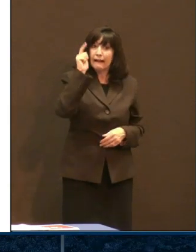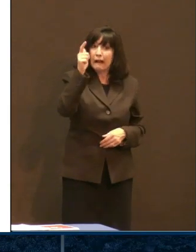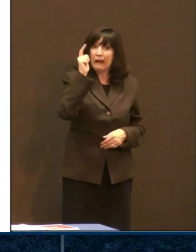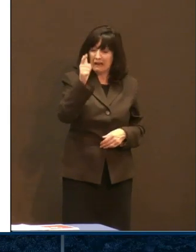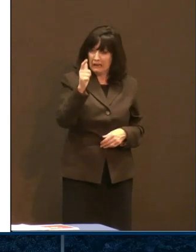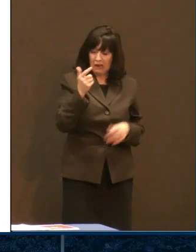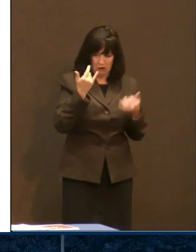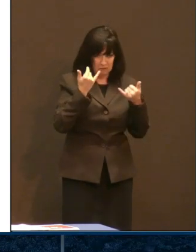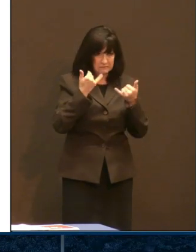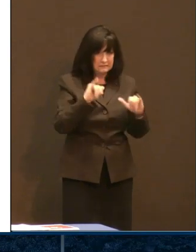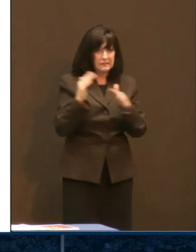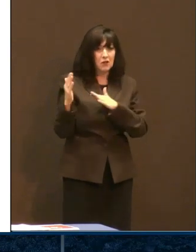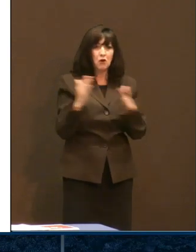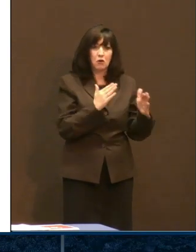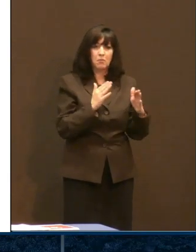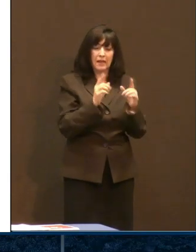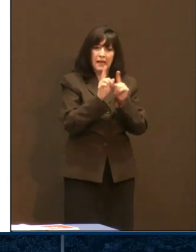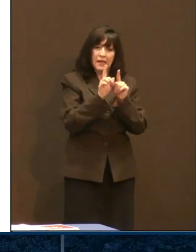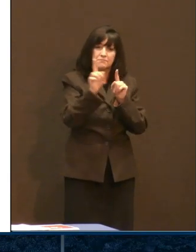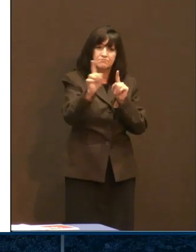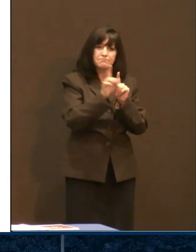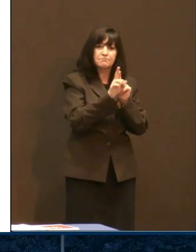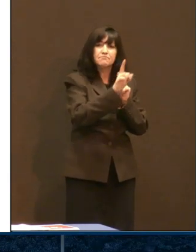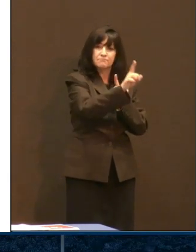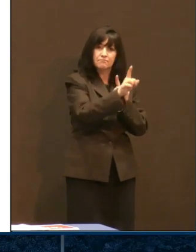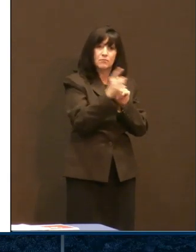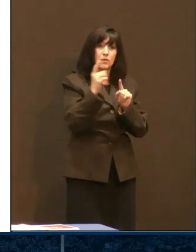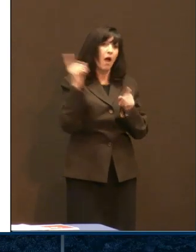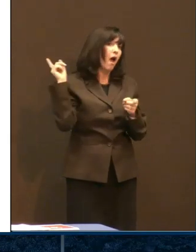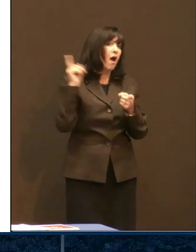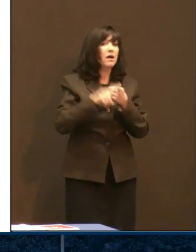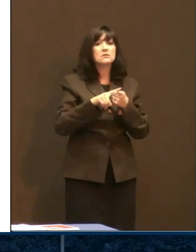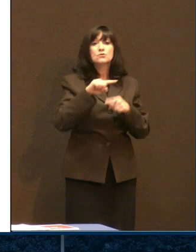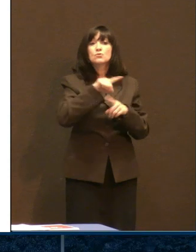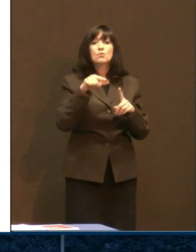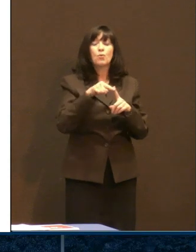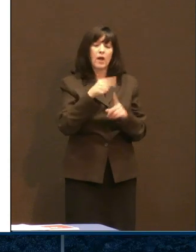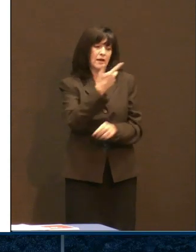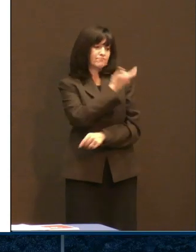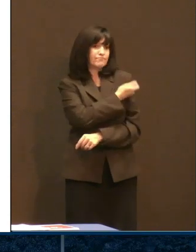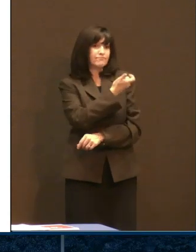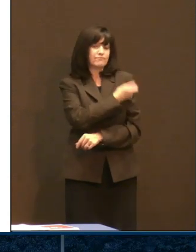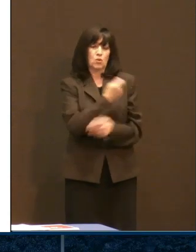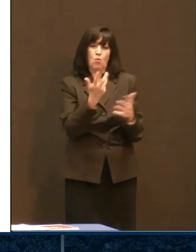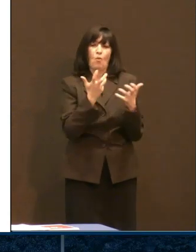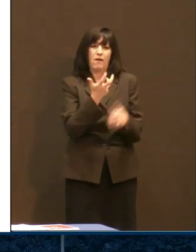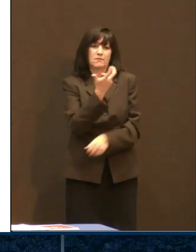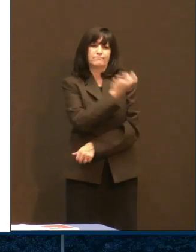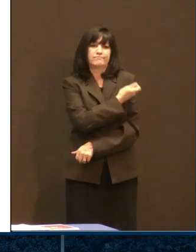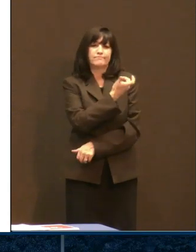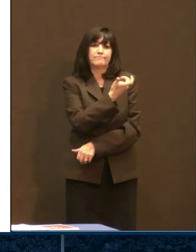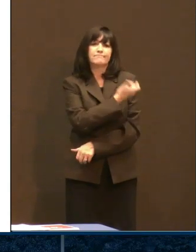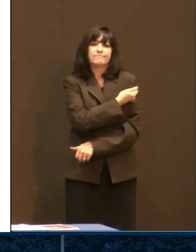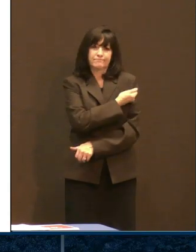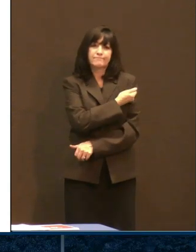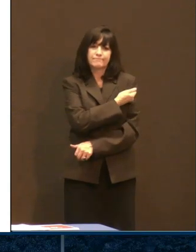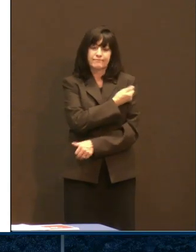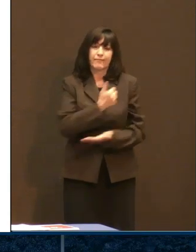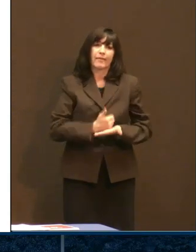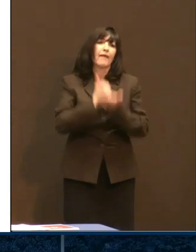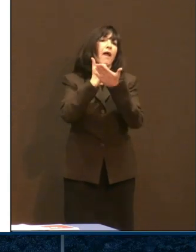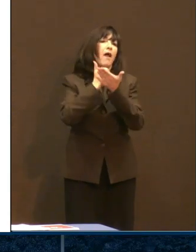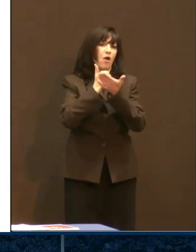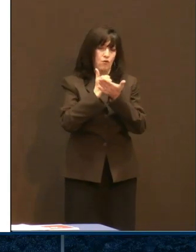have a vaccine, which will include some remote business activities, which will